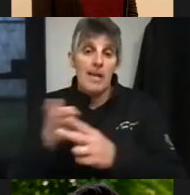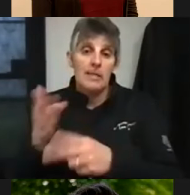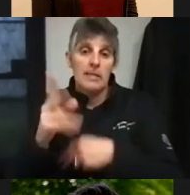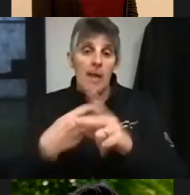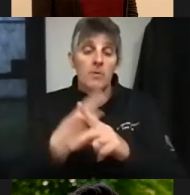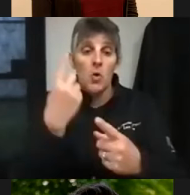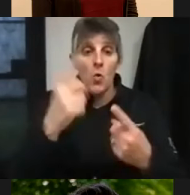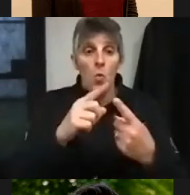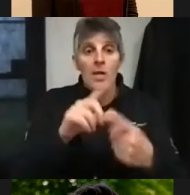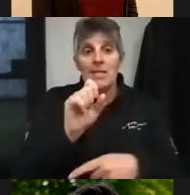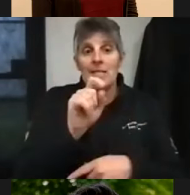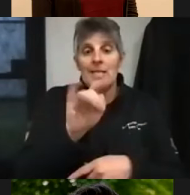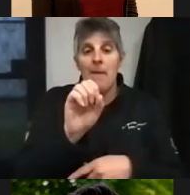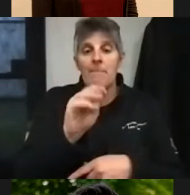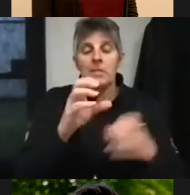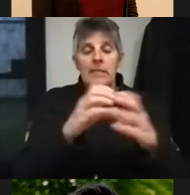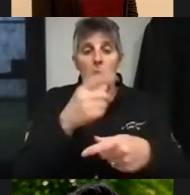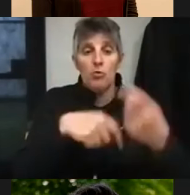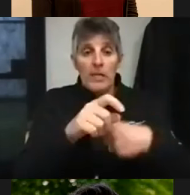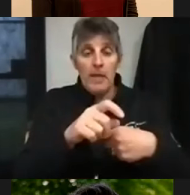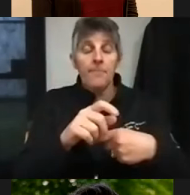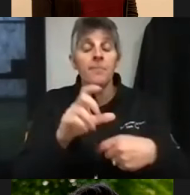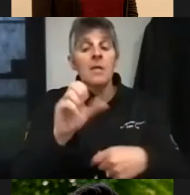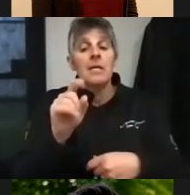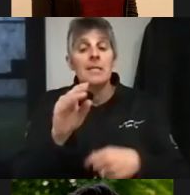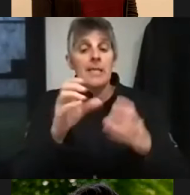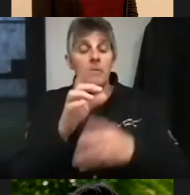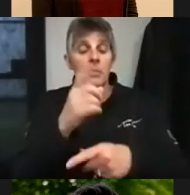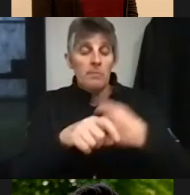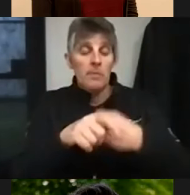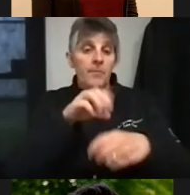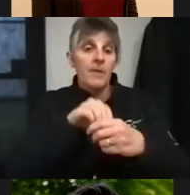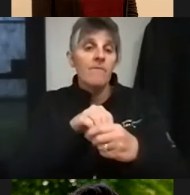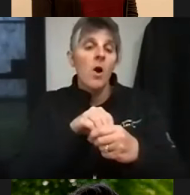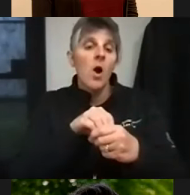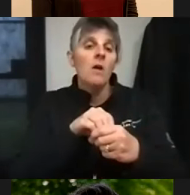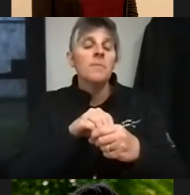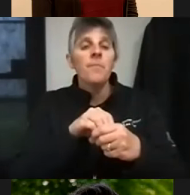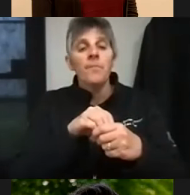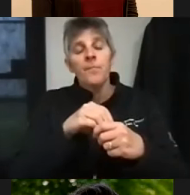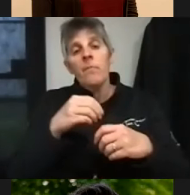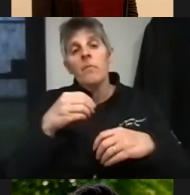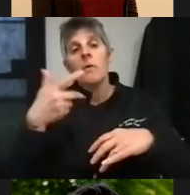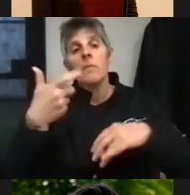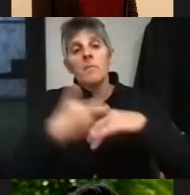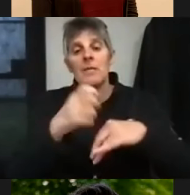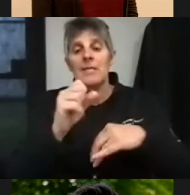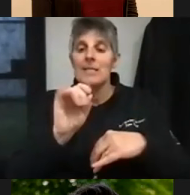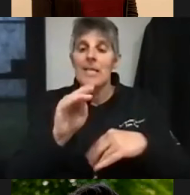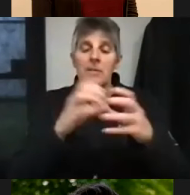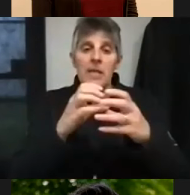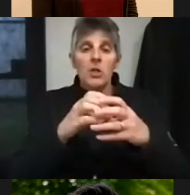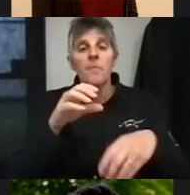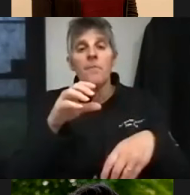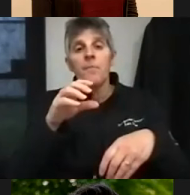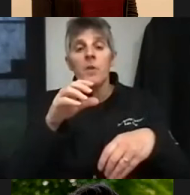is a stem cell transplantation. Stem cell transplantation involves the induction of stem cells, either embryonic stem